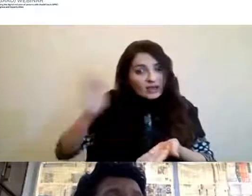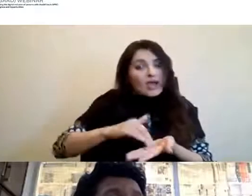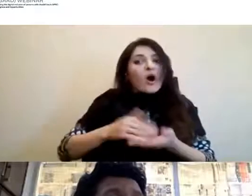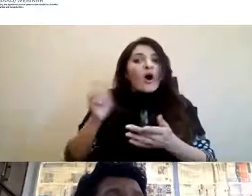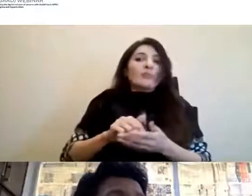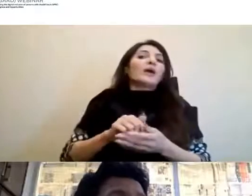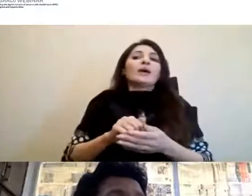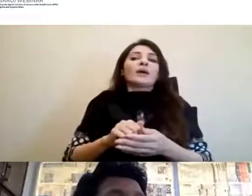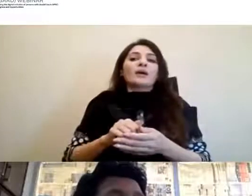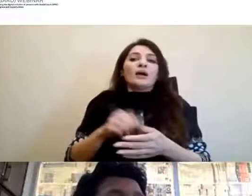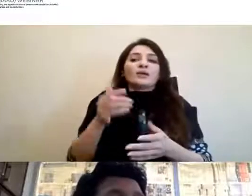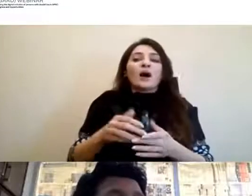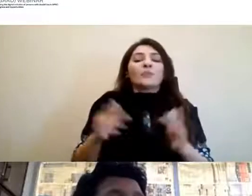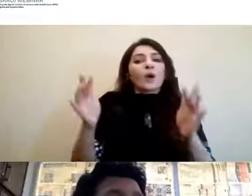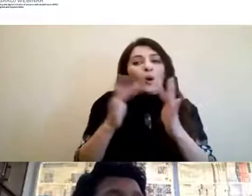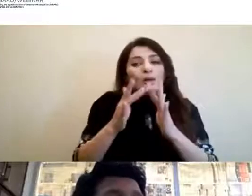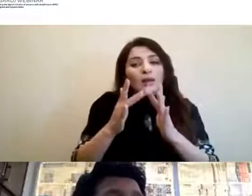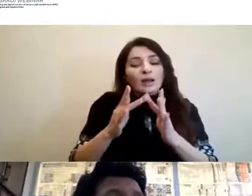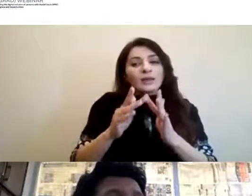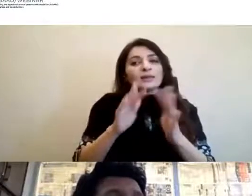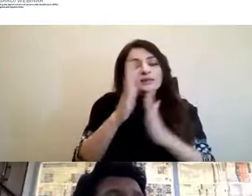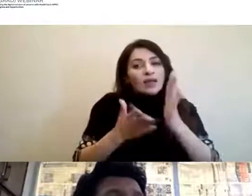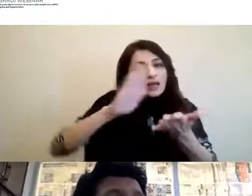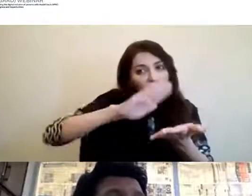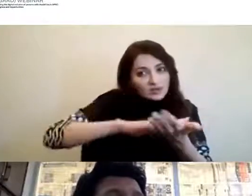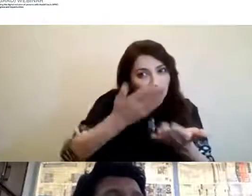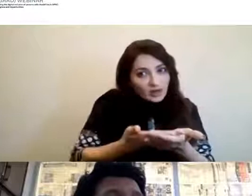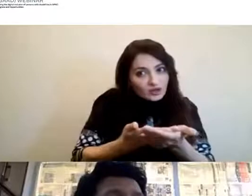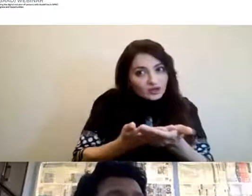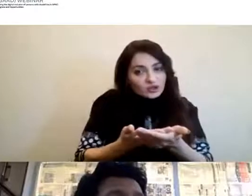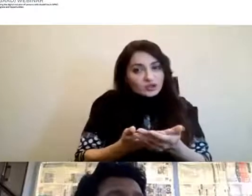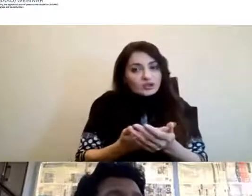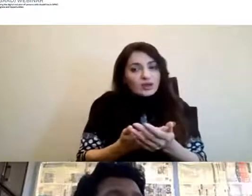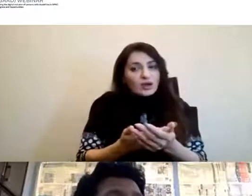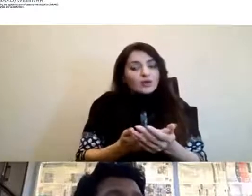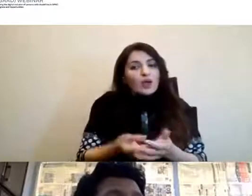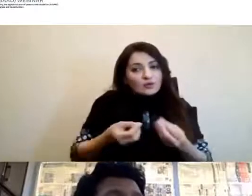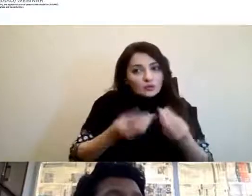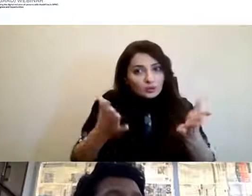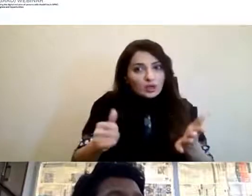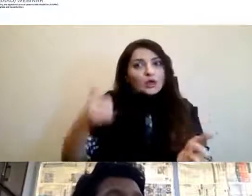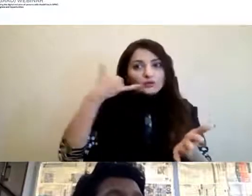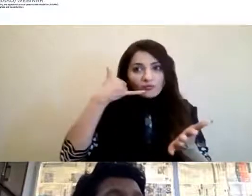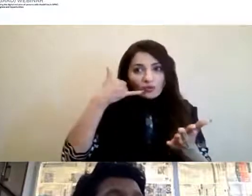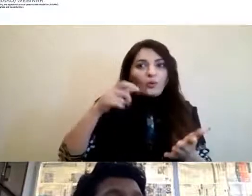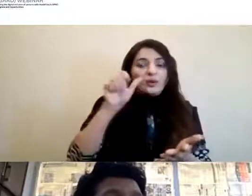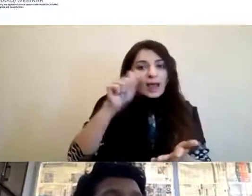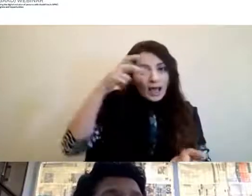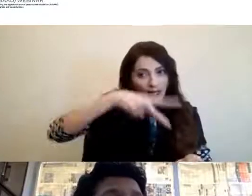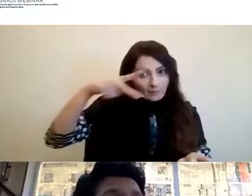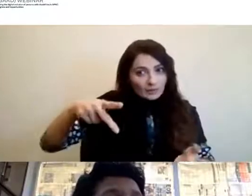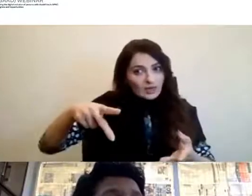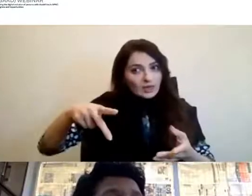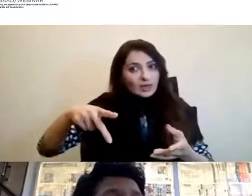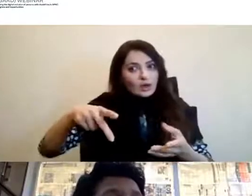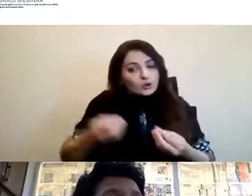providing online sign language interpretation services through our mobile application, which is available on both iOS and Android platform. We